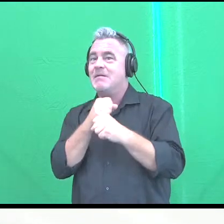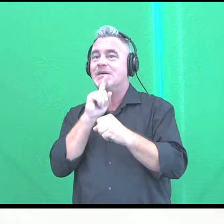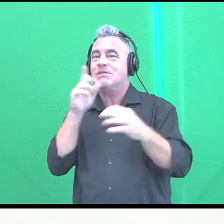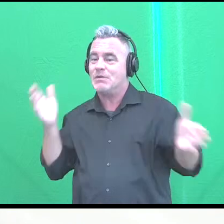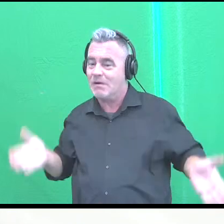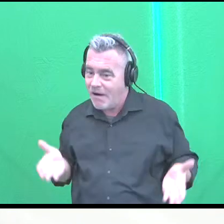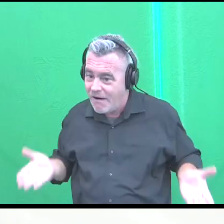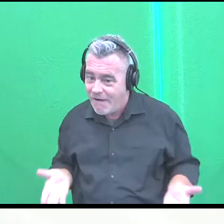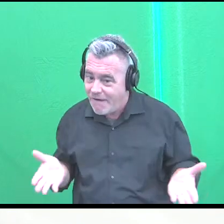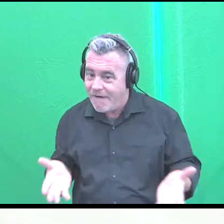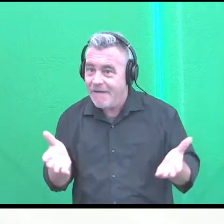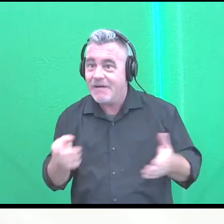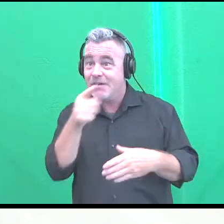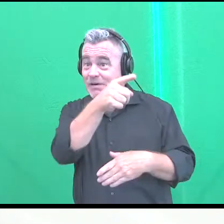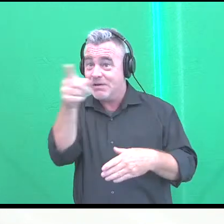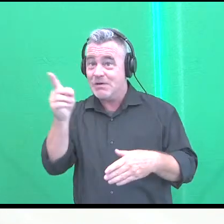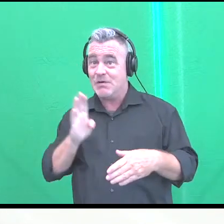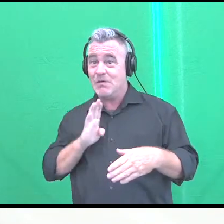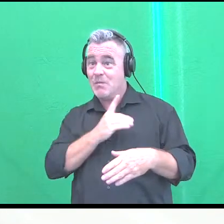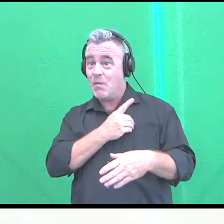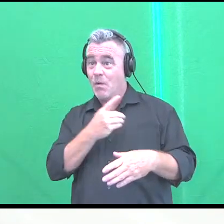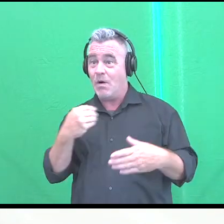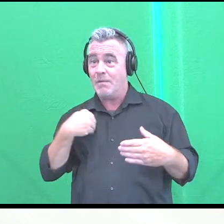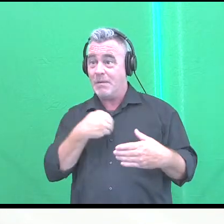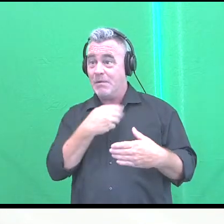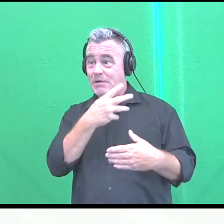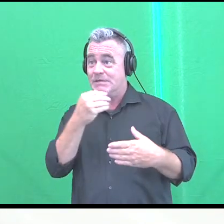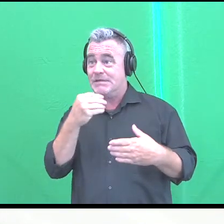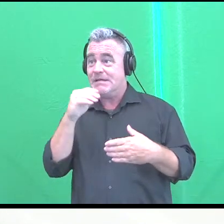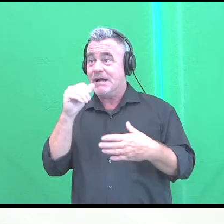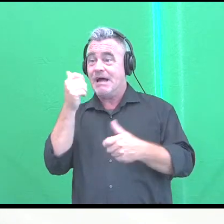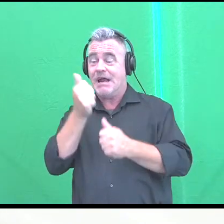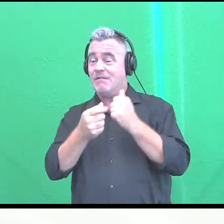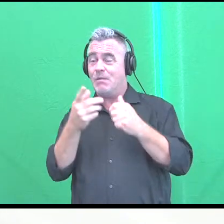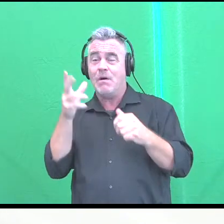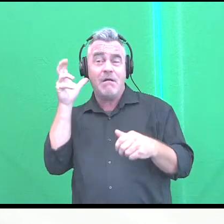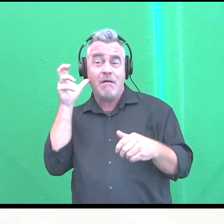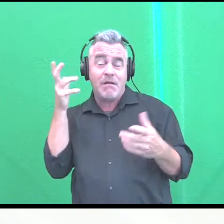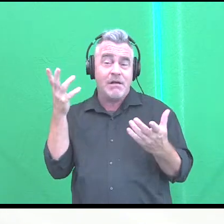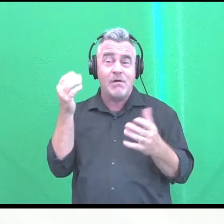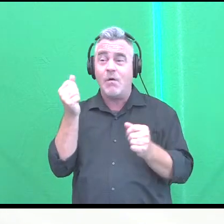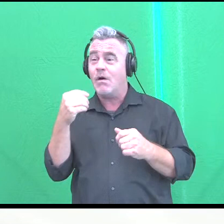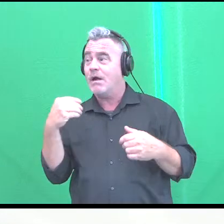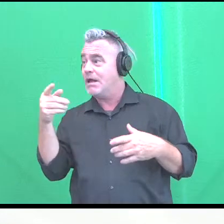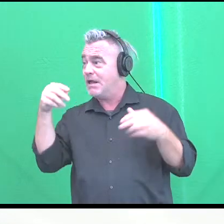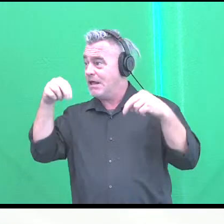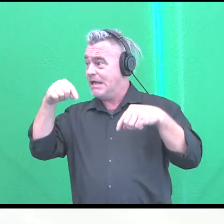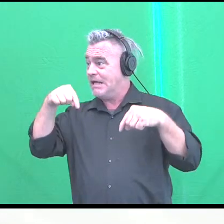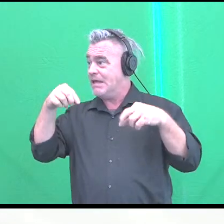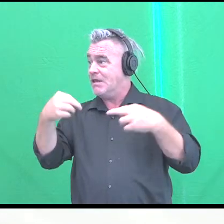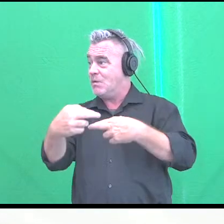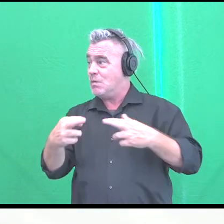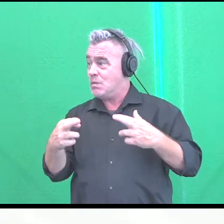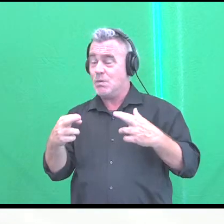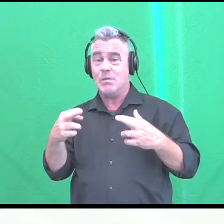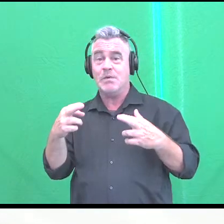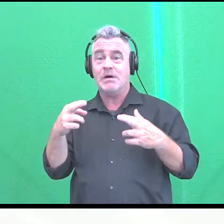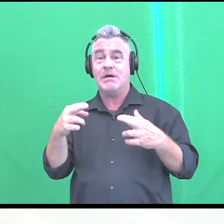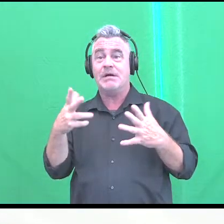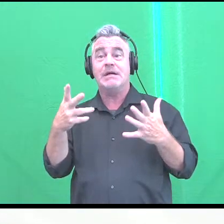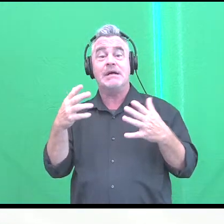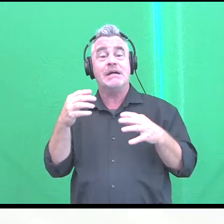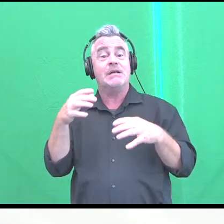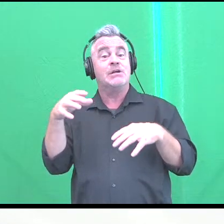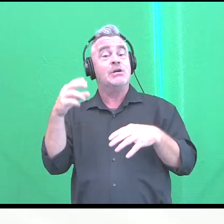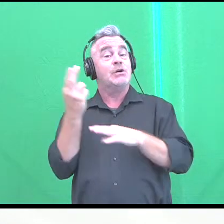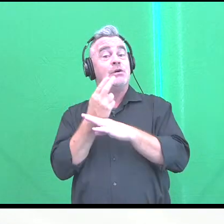encourage you, our board members and cabinet, and folks listening at home or in the boardroom, to take this opportunity